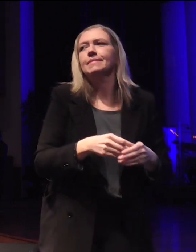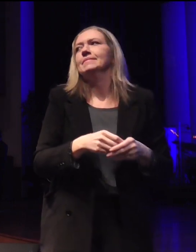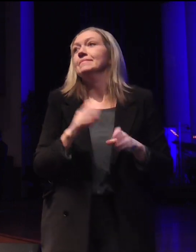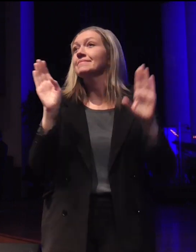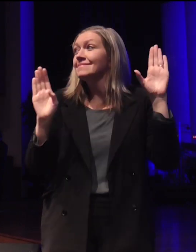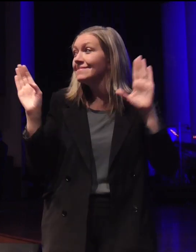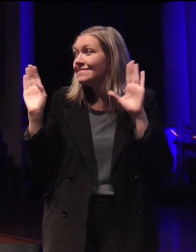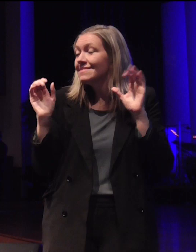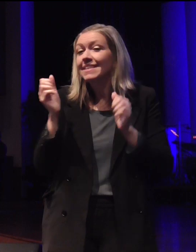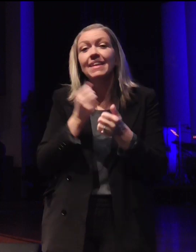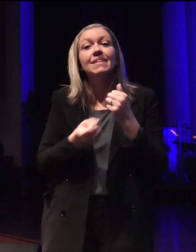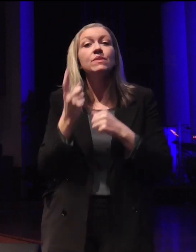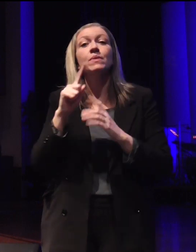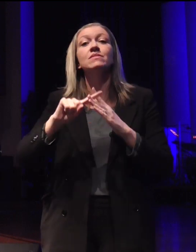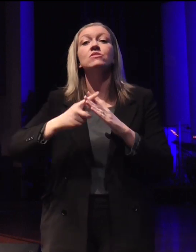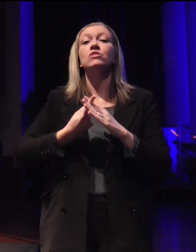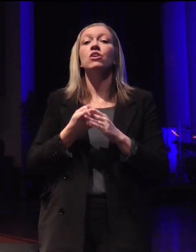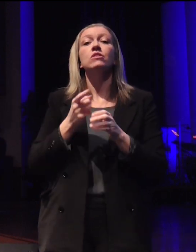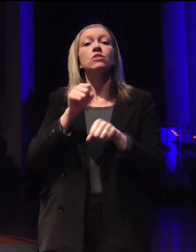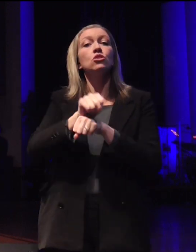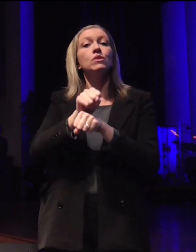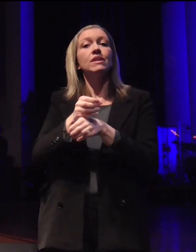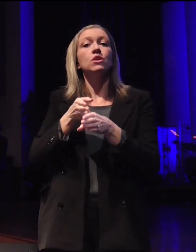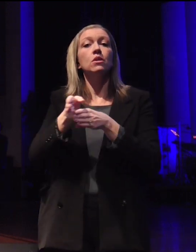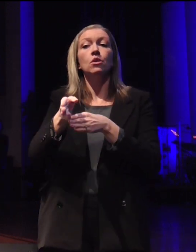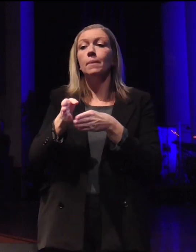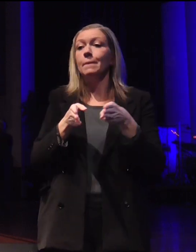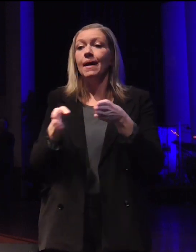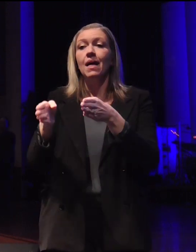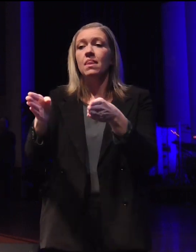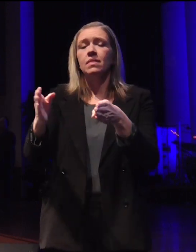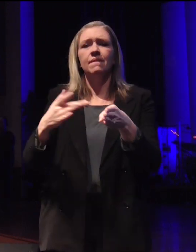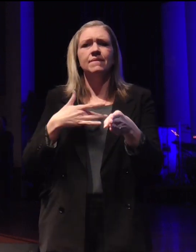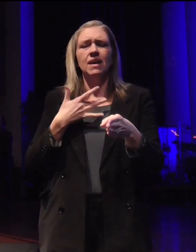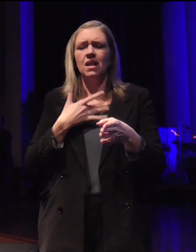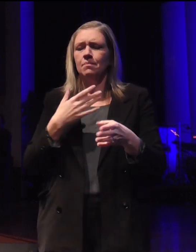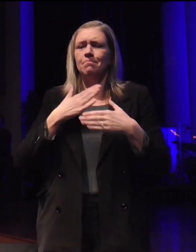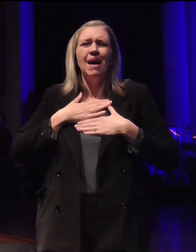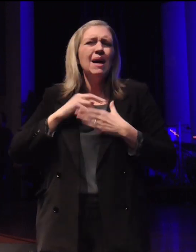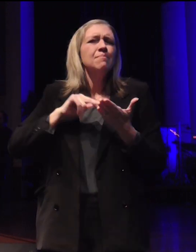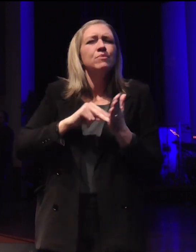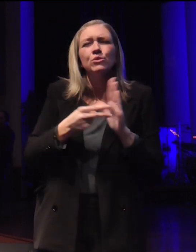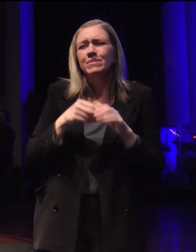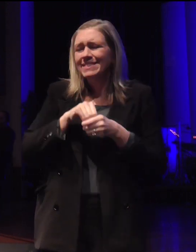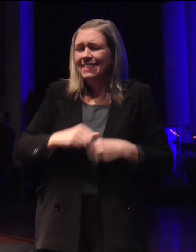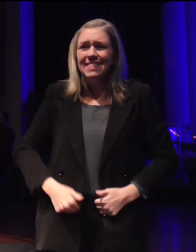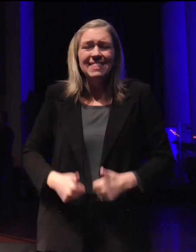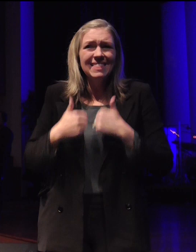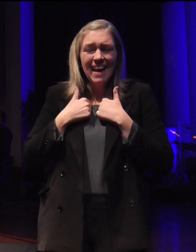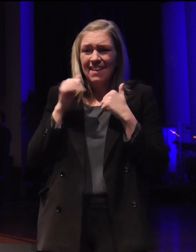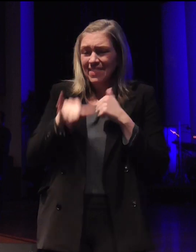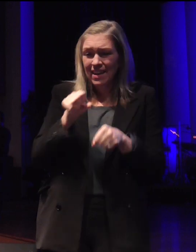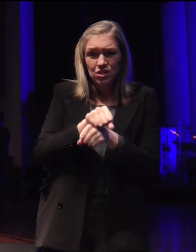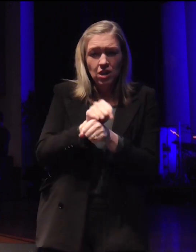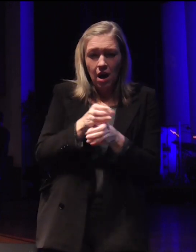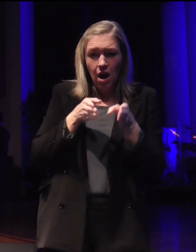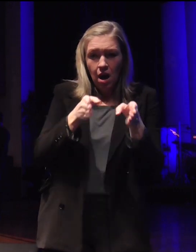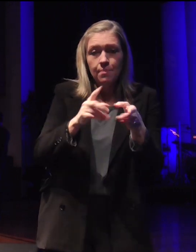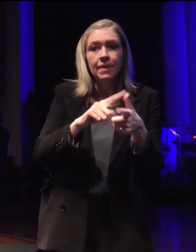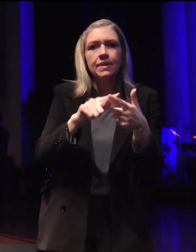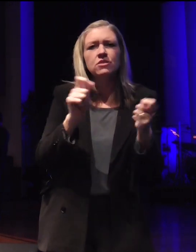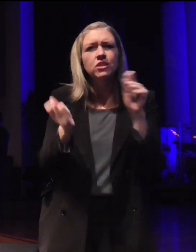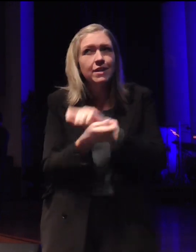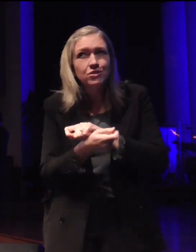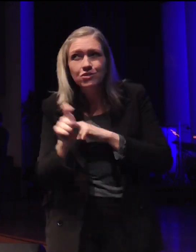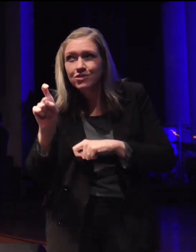Anyone ever start out on a career path that you knew was the truth of your purpose in life, and then you changed it?